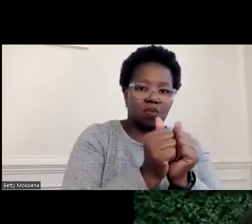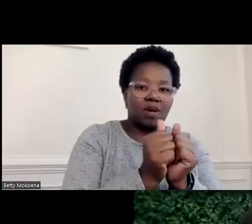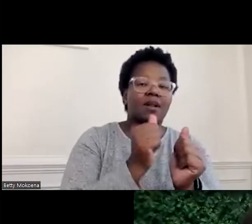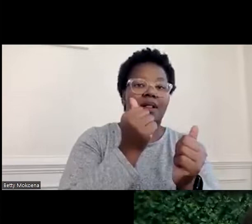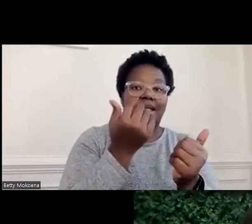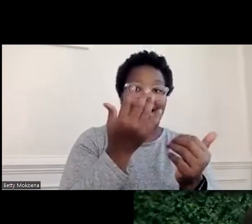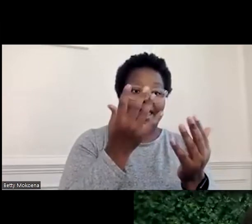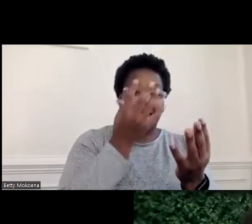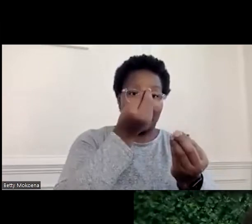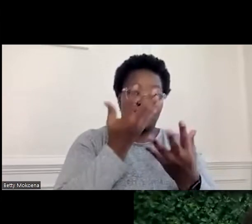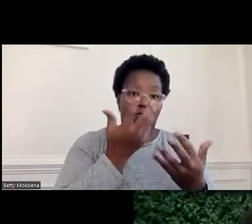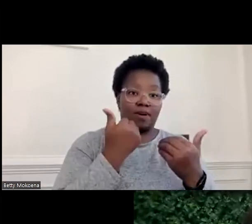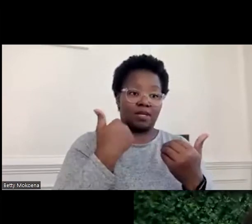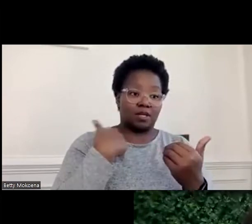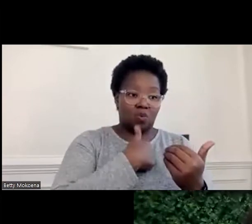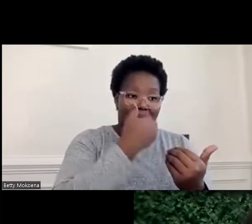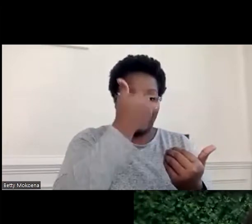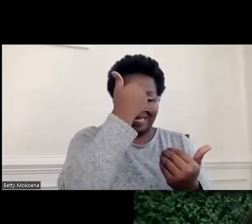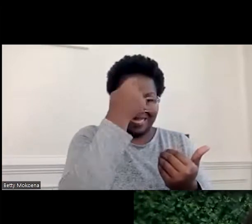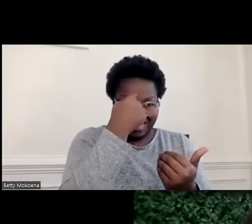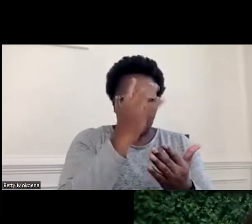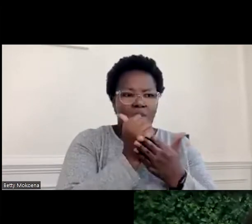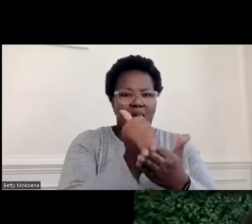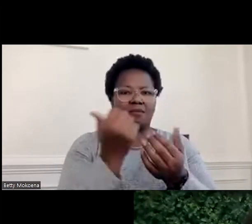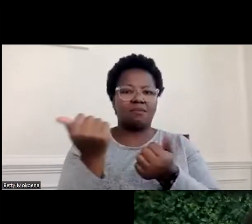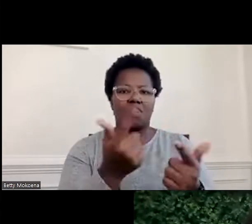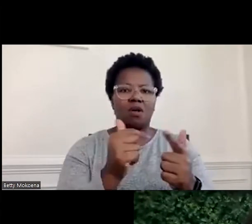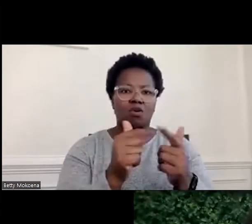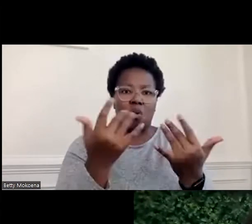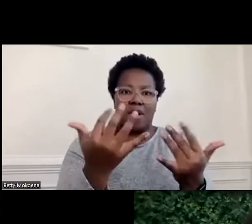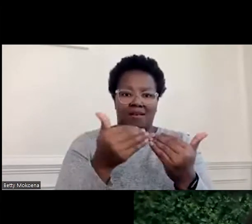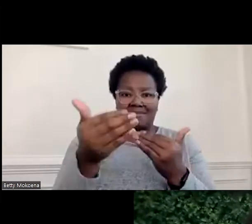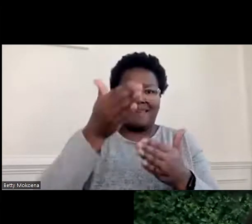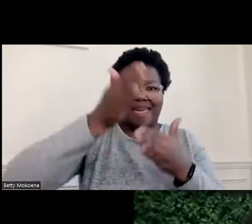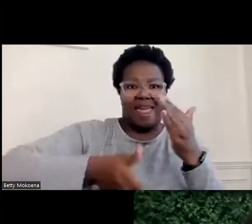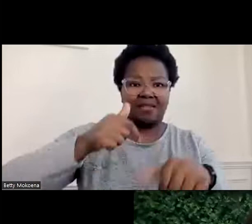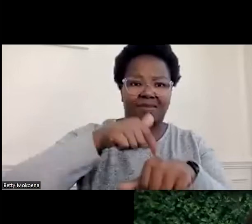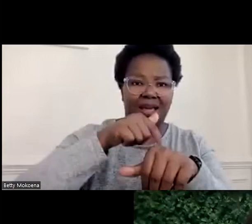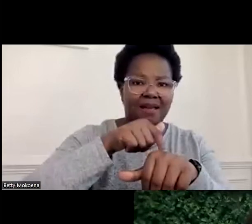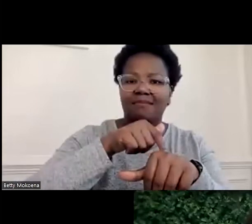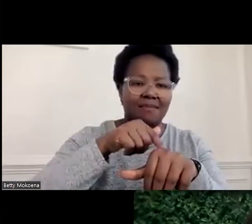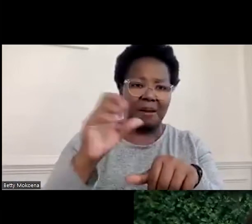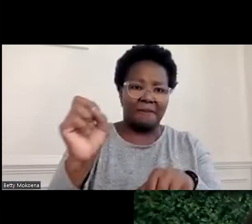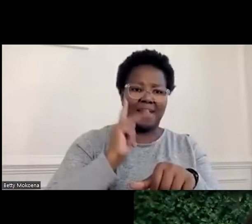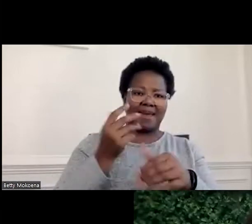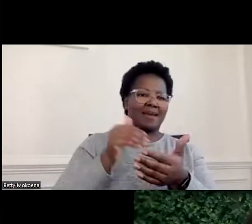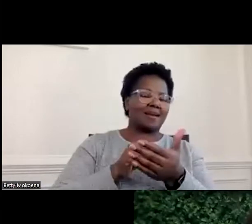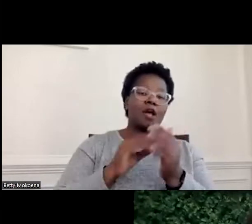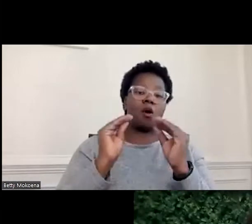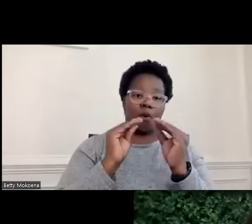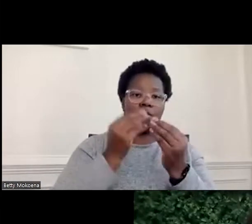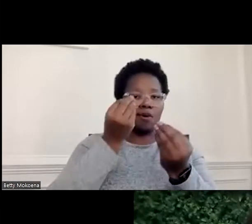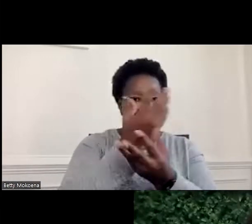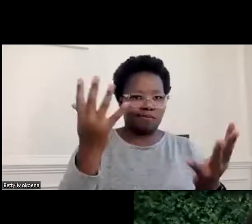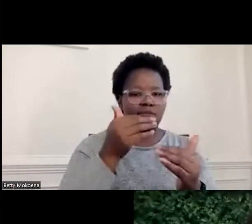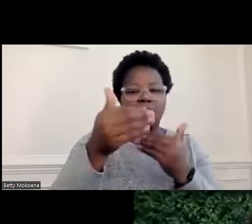think will be helpful, as opposed to waiting towards near the end to then go back and get that. So still more to come on kind of what that